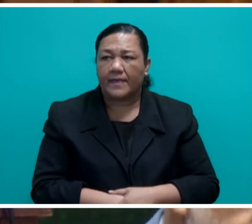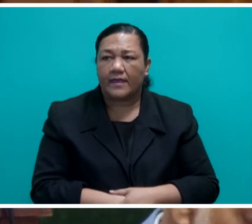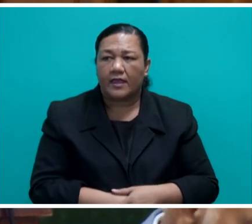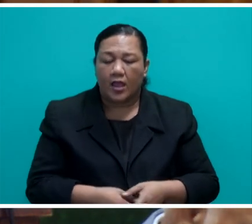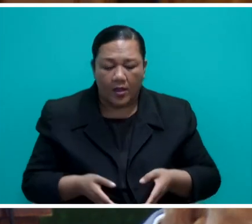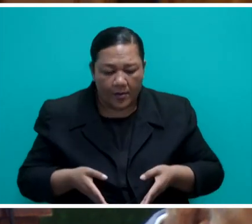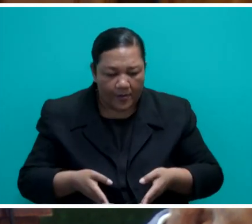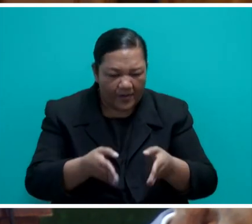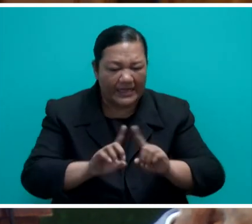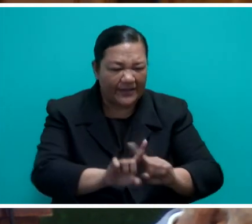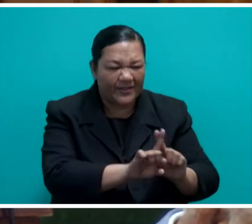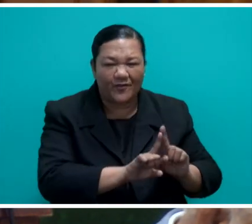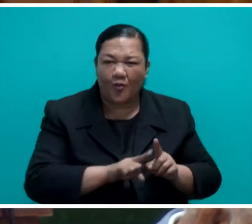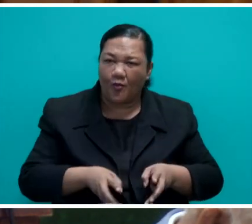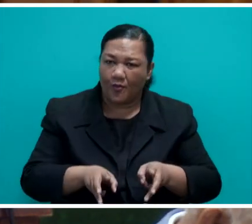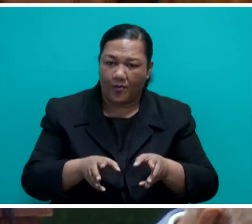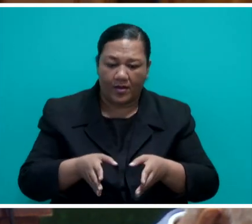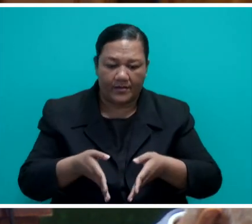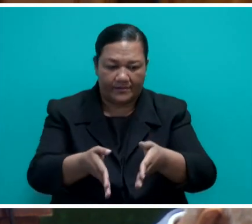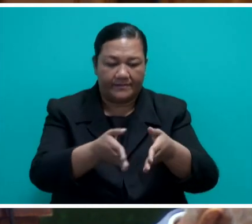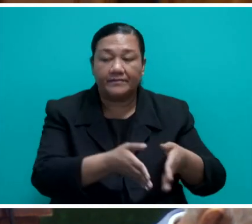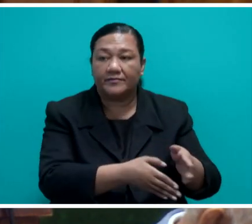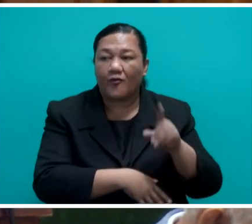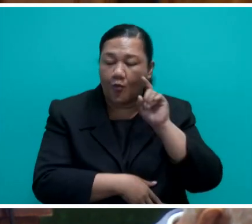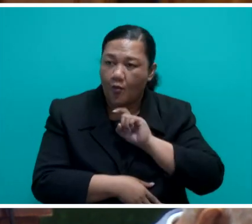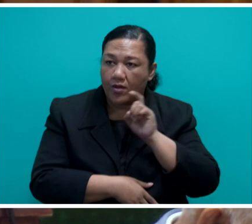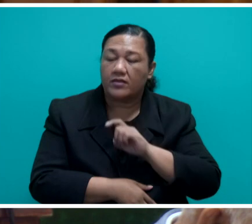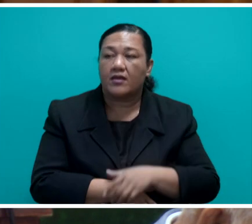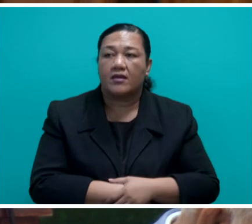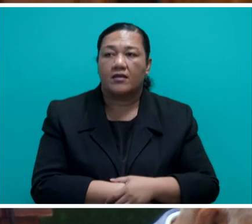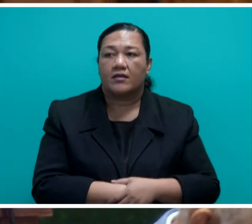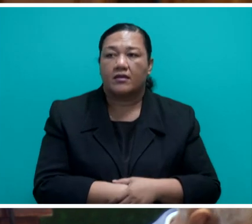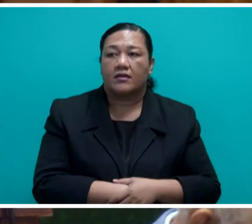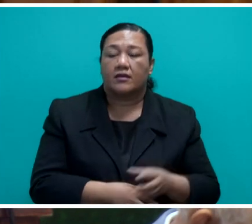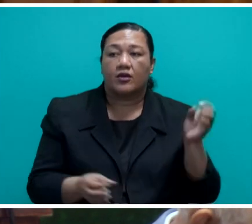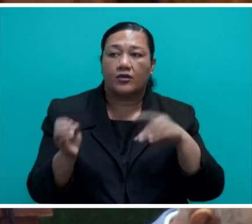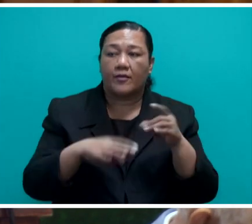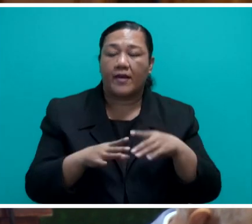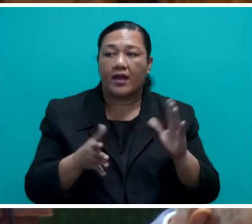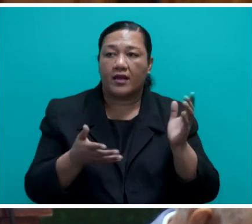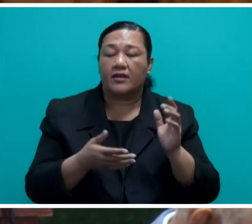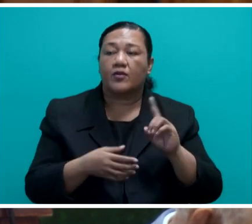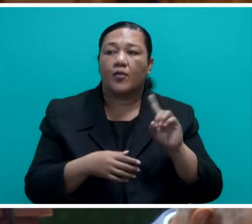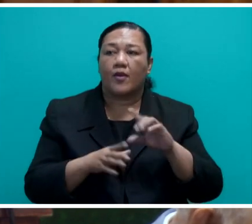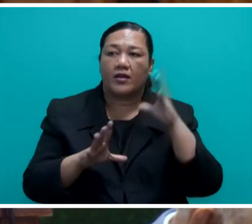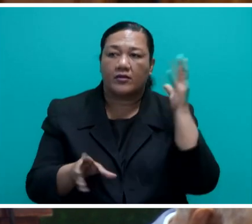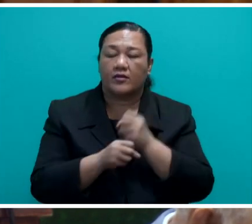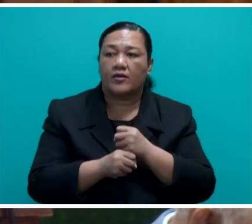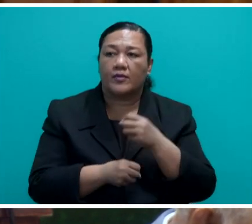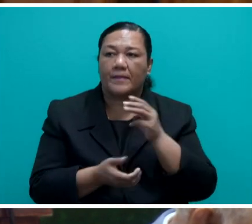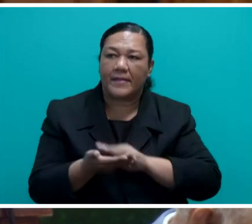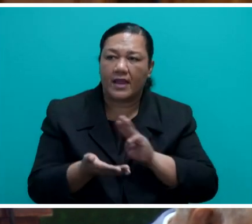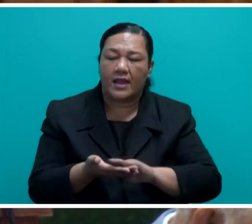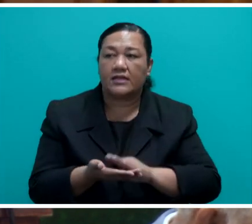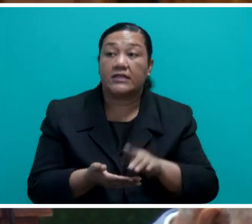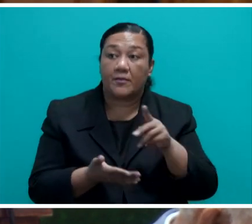spillways. With a combined total value reaching into the millions, these projects primarily benefit